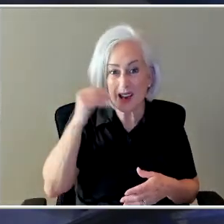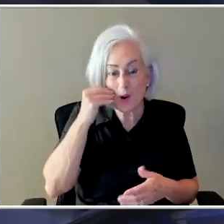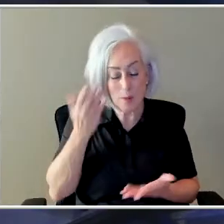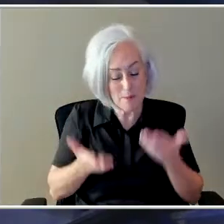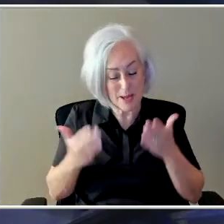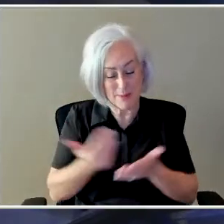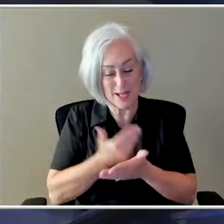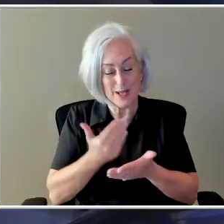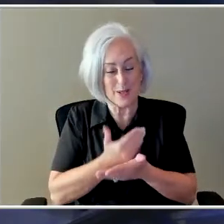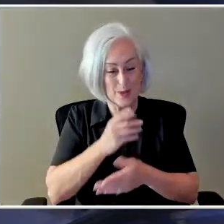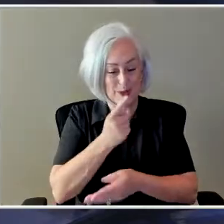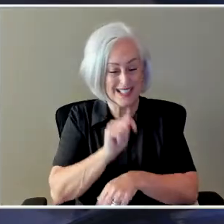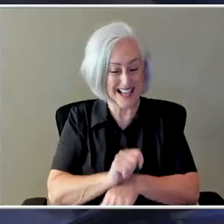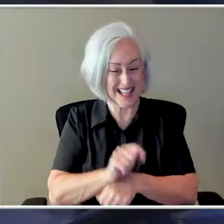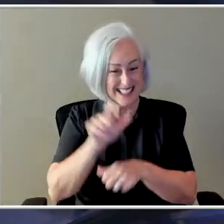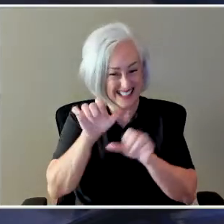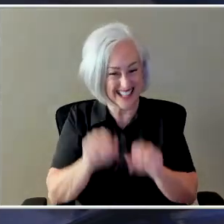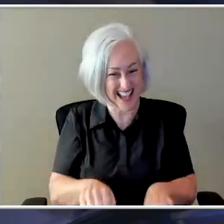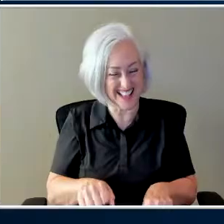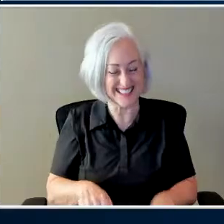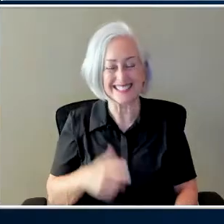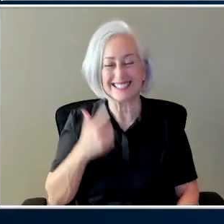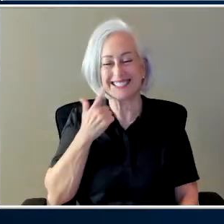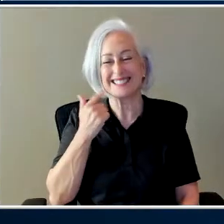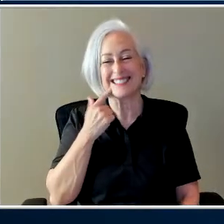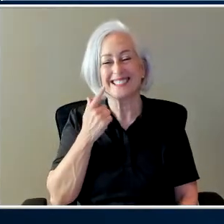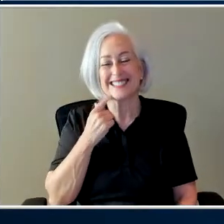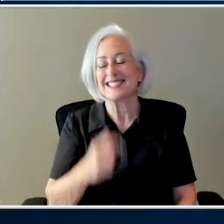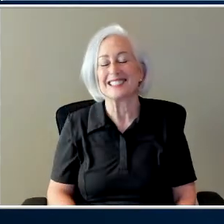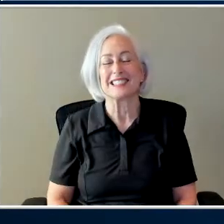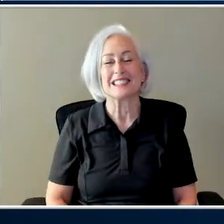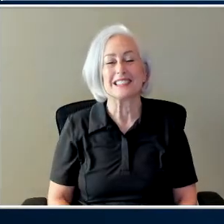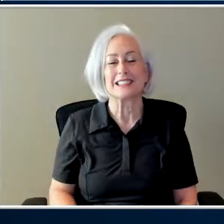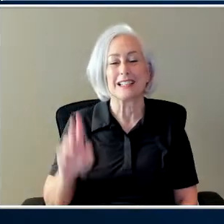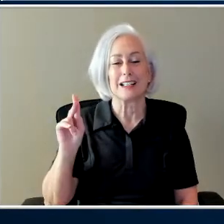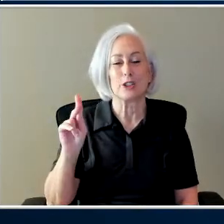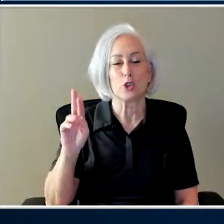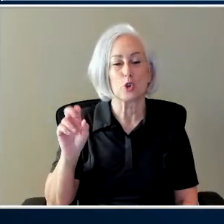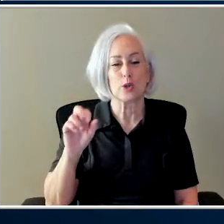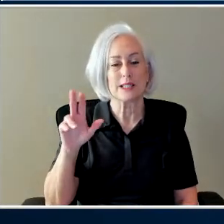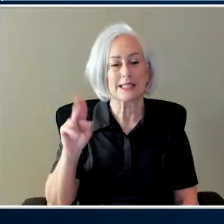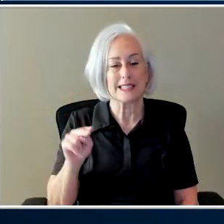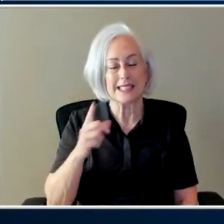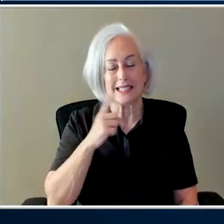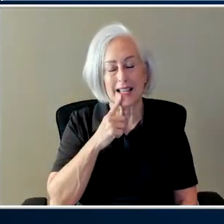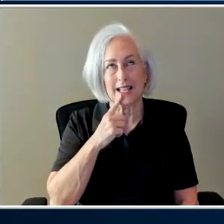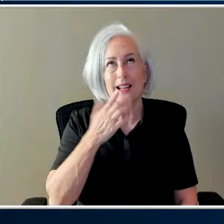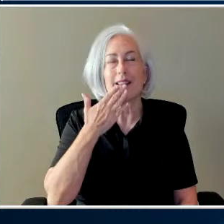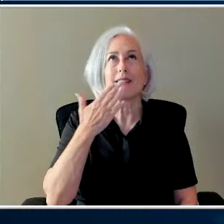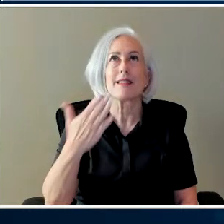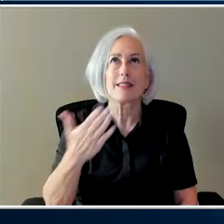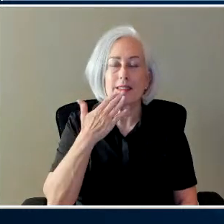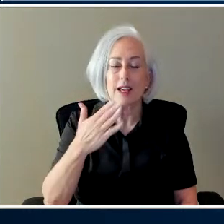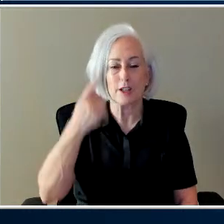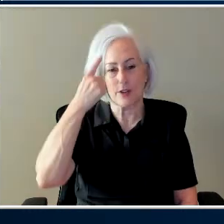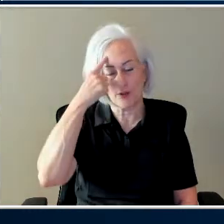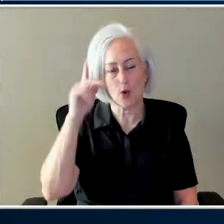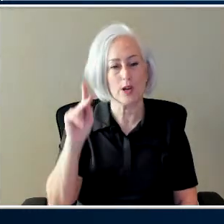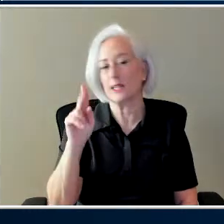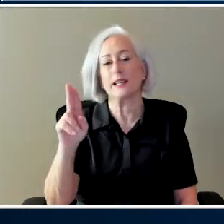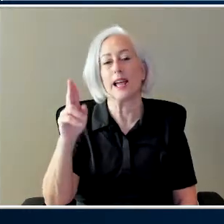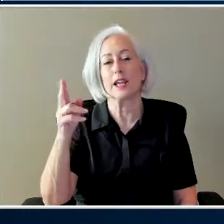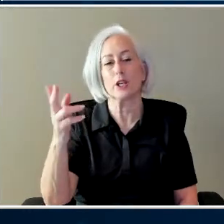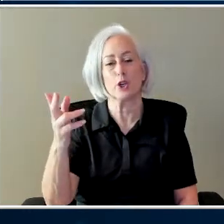it. We have a comment from Christine saying that we are so thankful for the wonderful care KU gave us and brought our